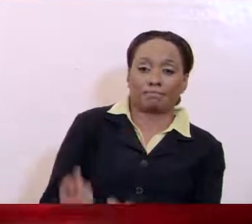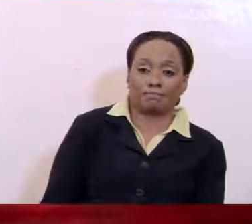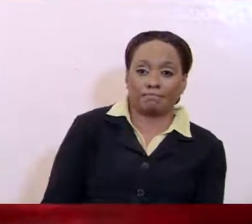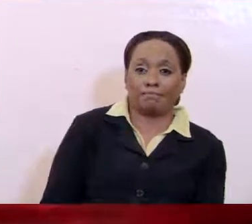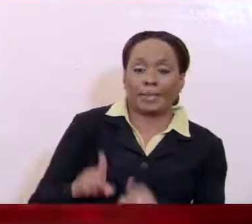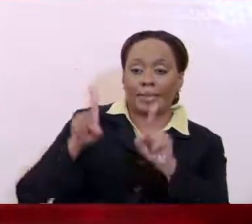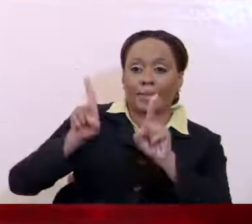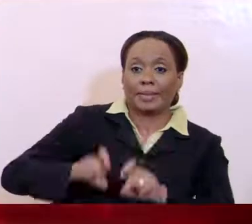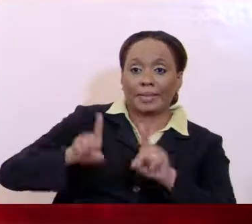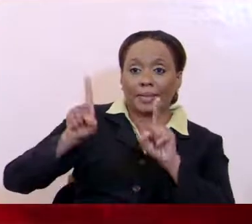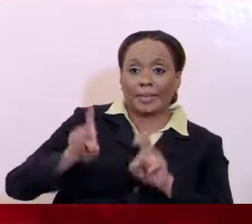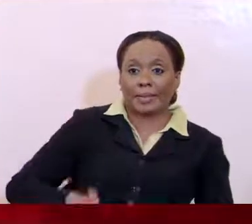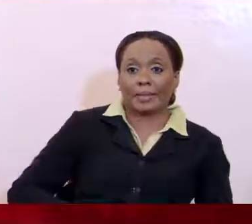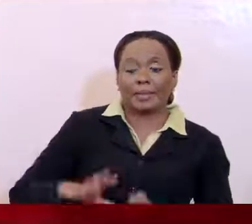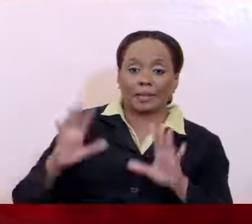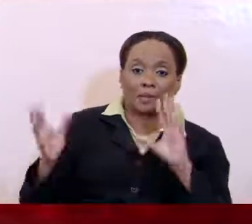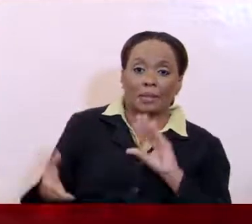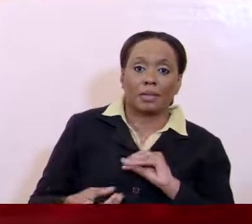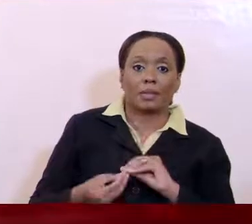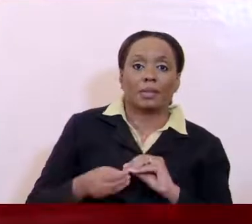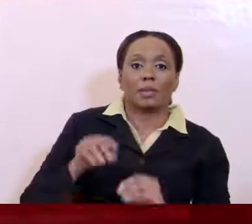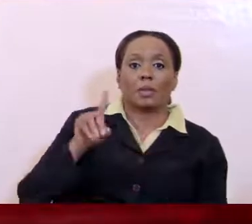COVID testing, has completed